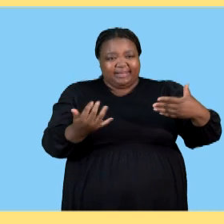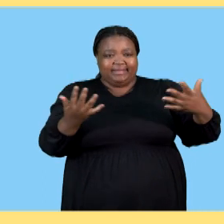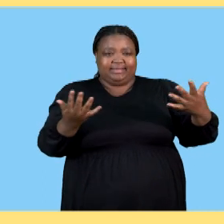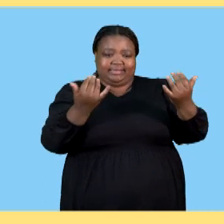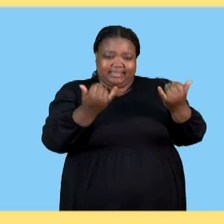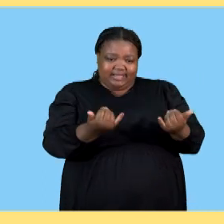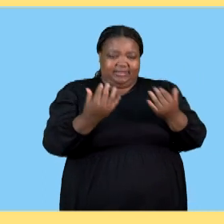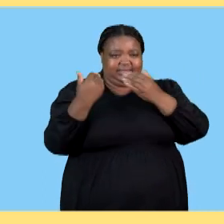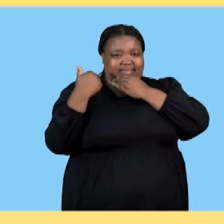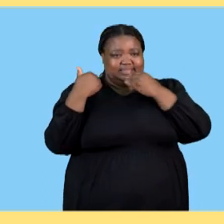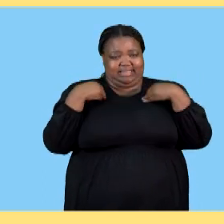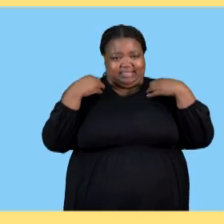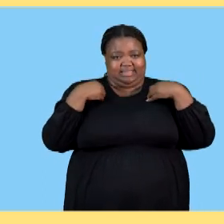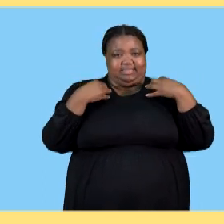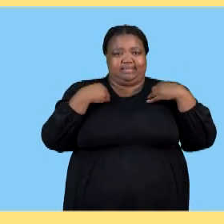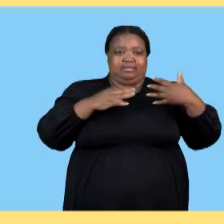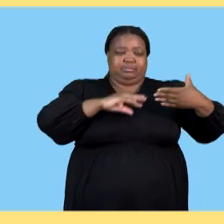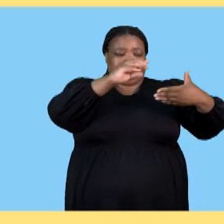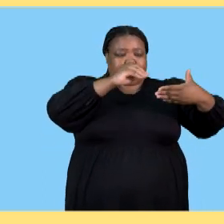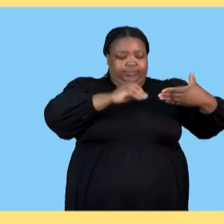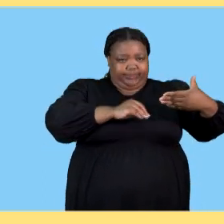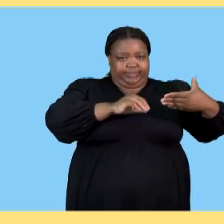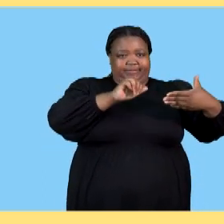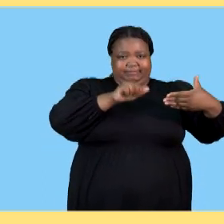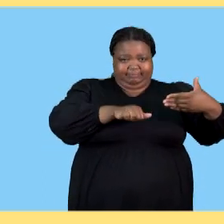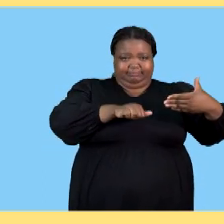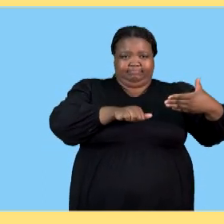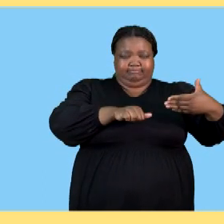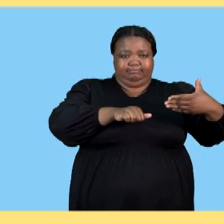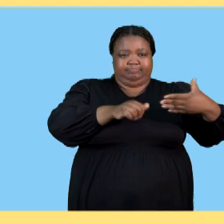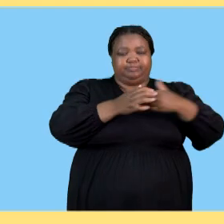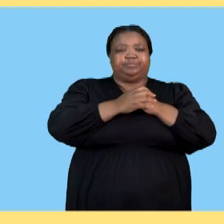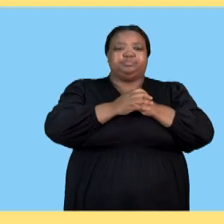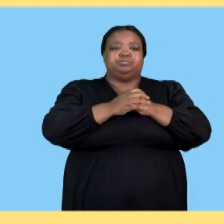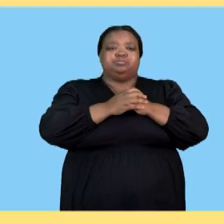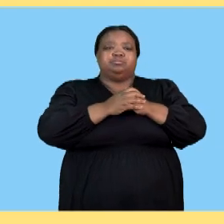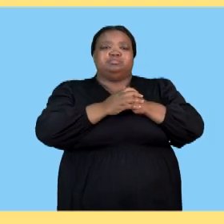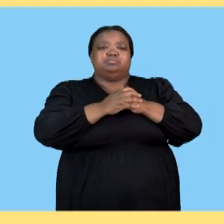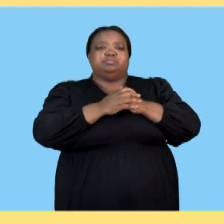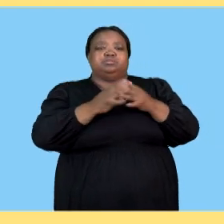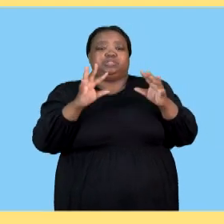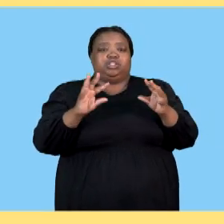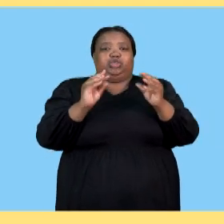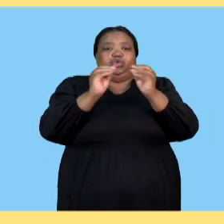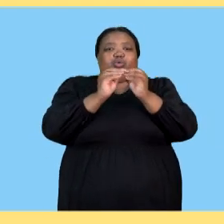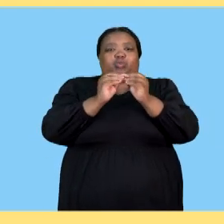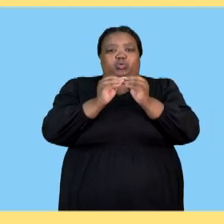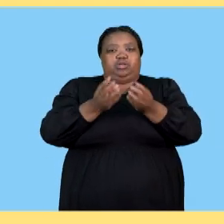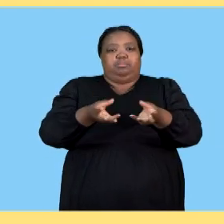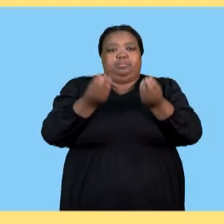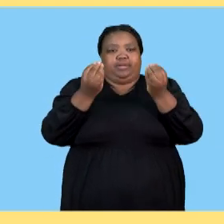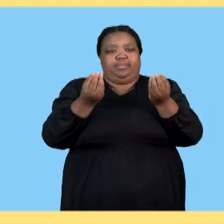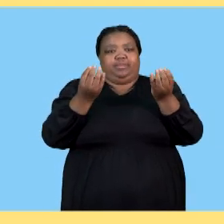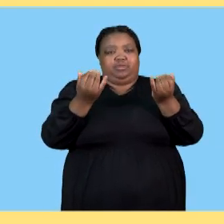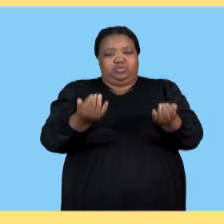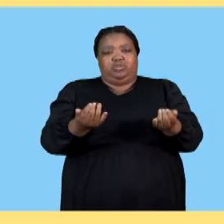assets as well as our current assets. These were our non-current assets and these were our current assets, and it gave us total. And